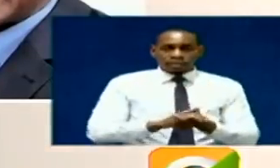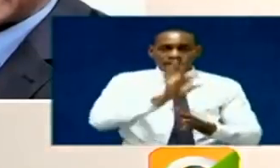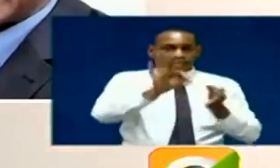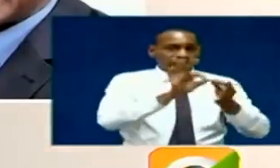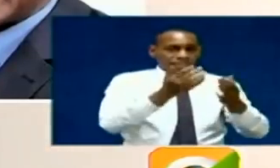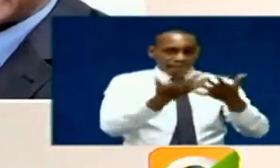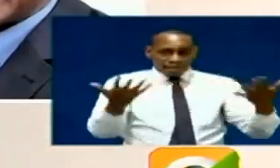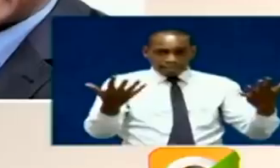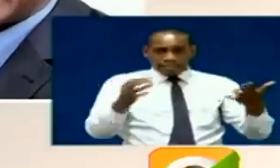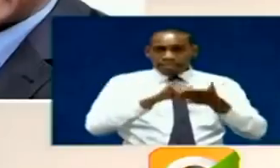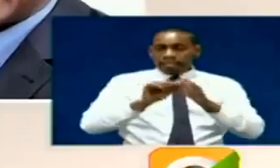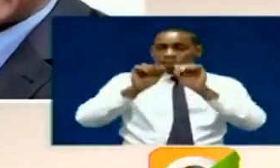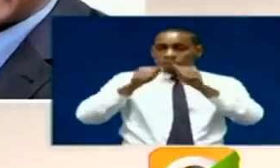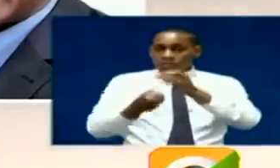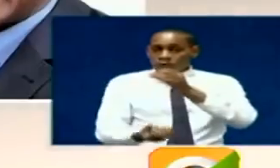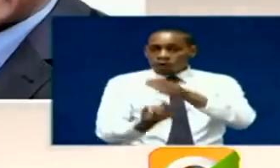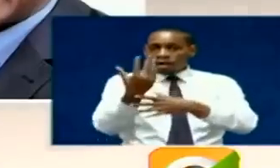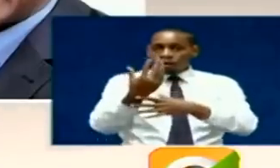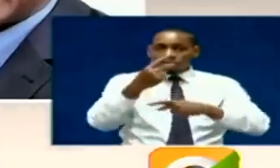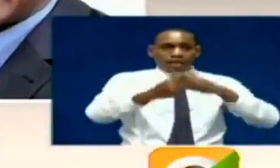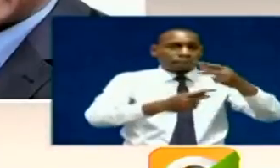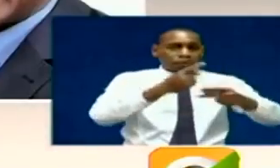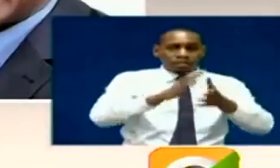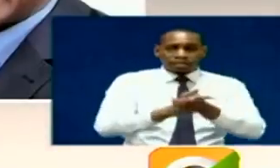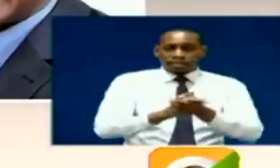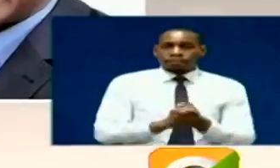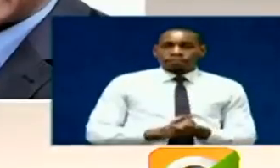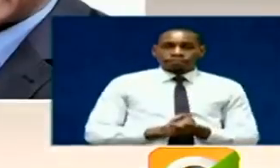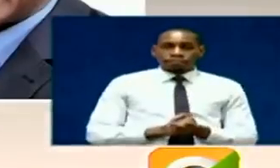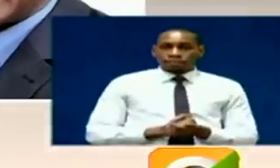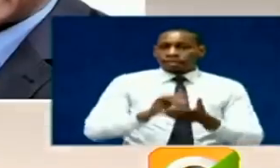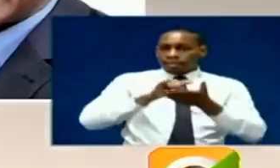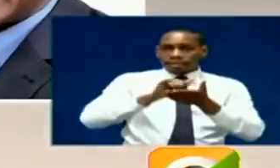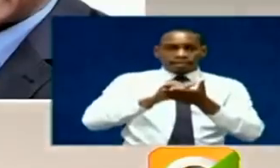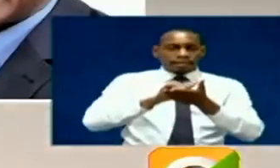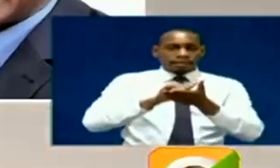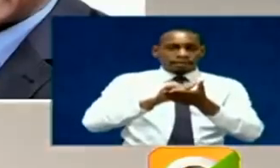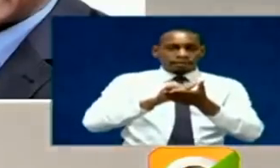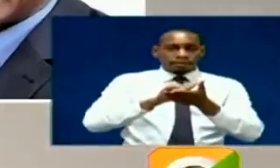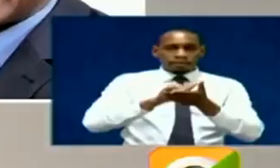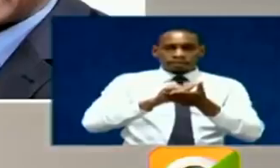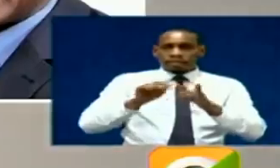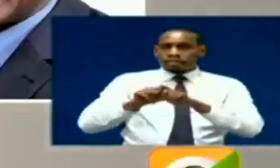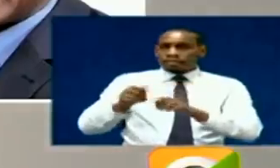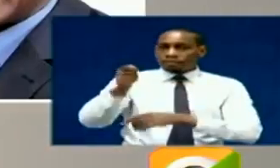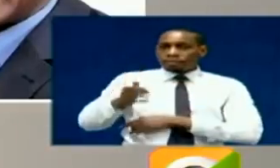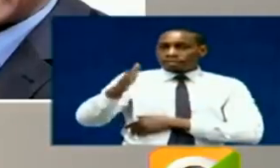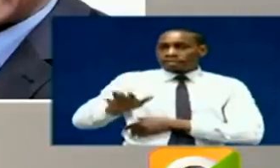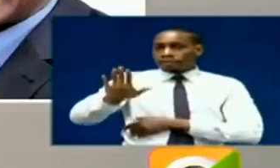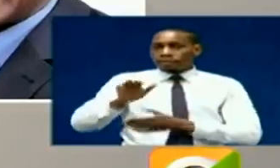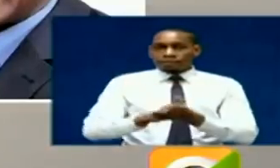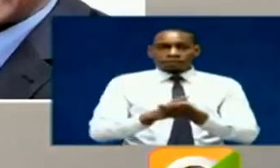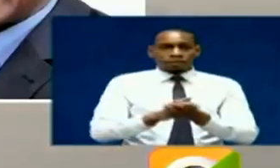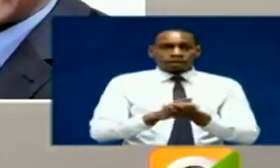Z, A, B, C who can initiate this and not X, Y, Z. So that one, they are talking from the